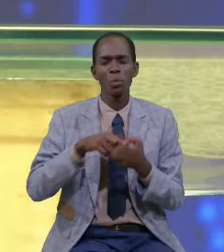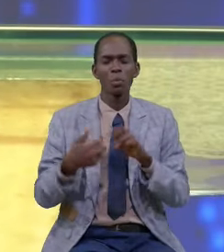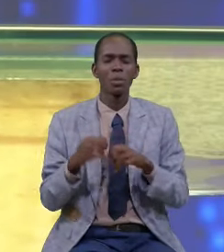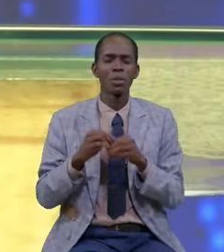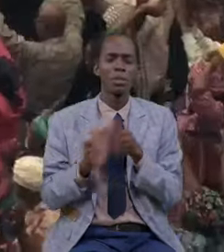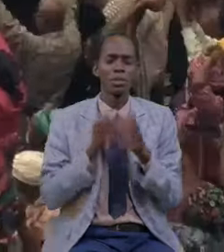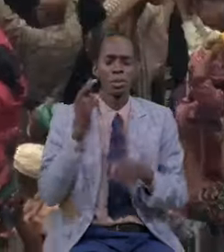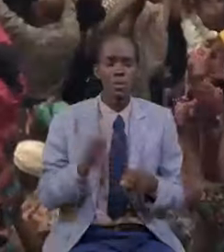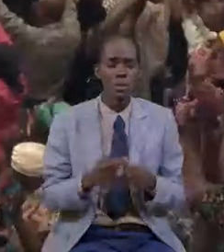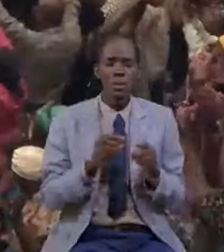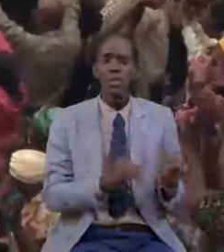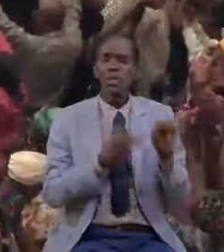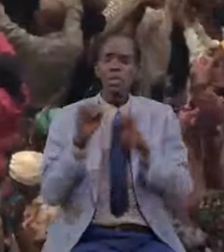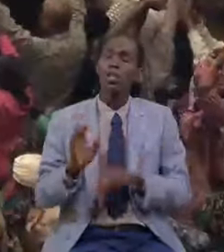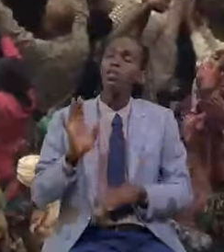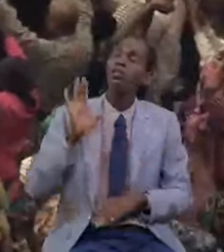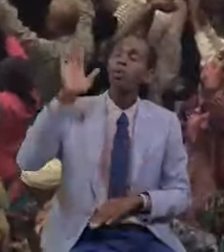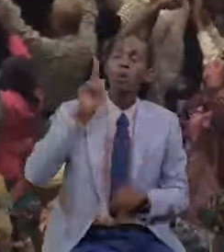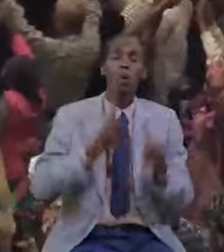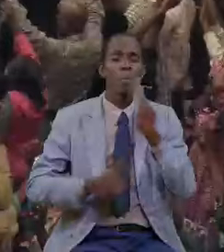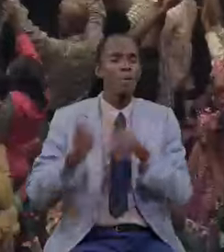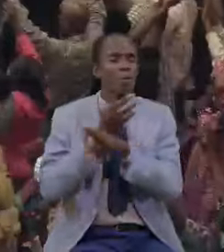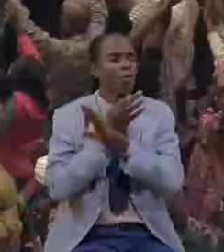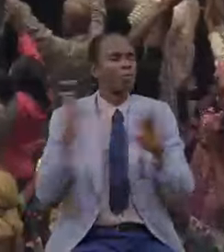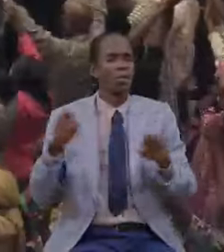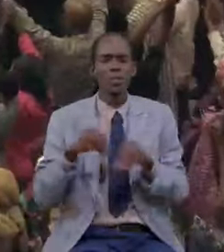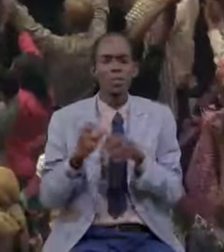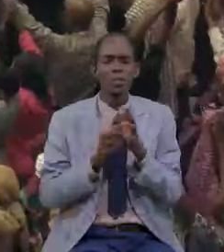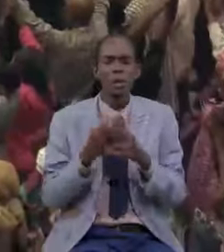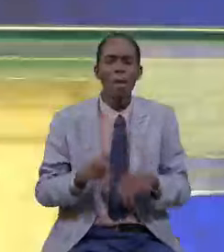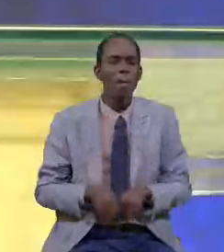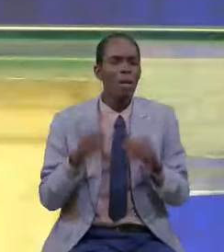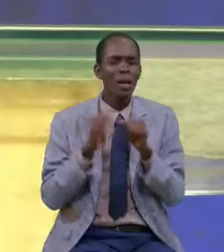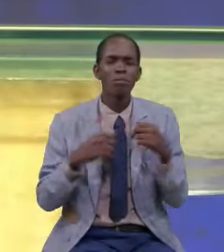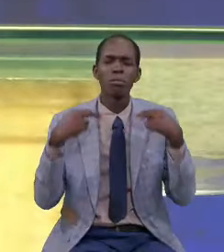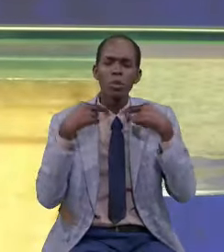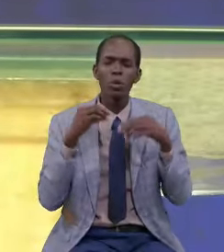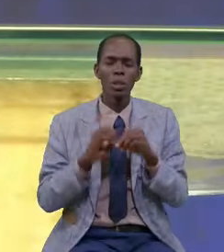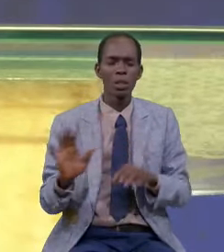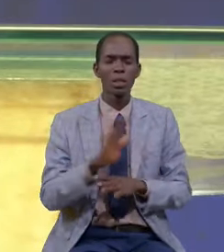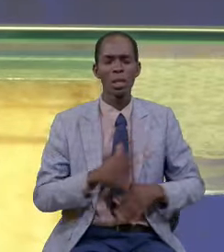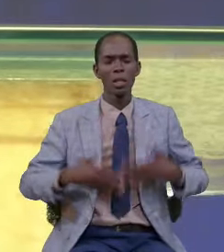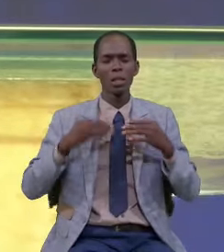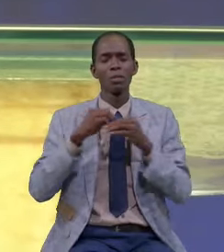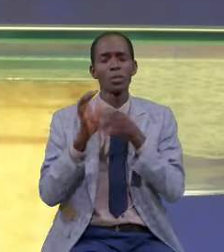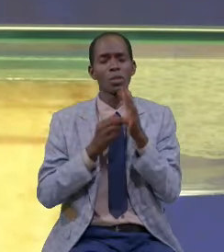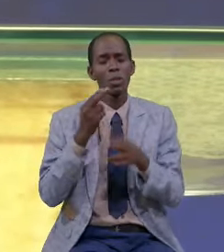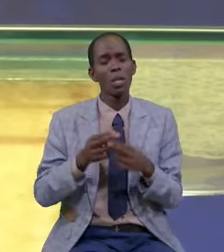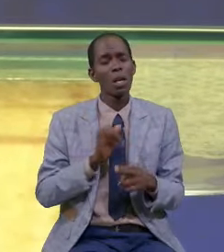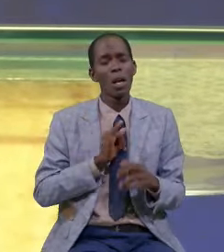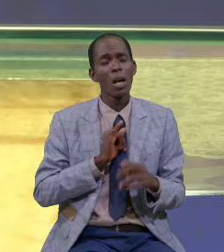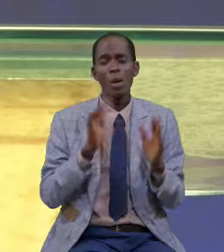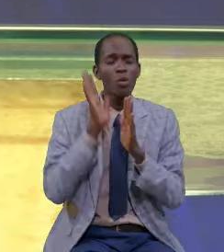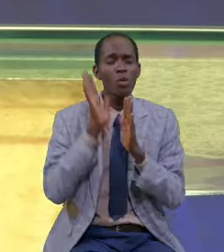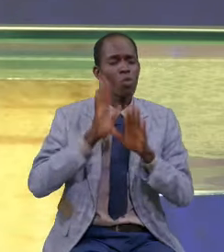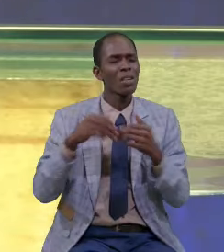Set your people free. Break every yoke in their lives. And Lord, I pray you grant everyone